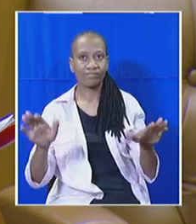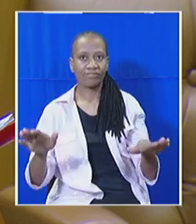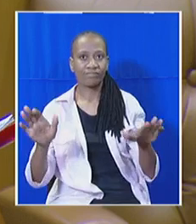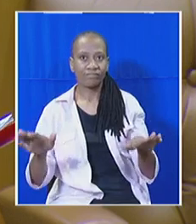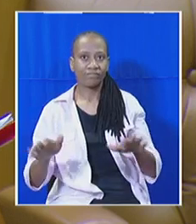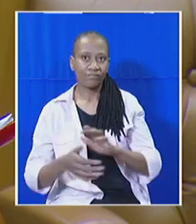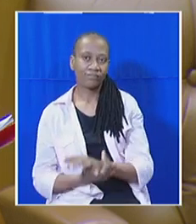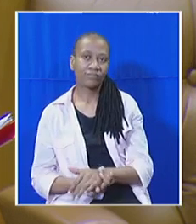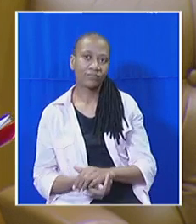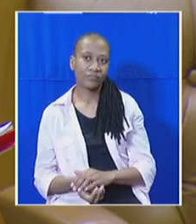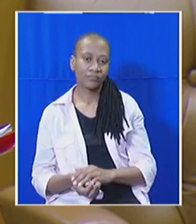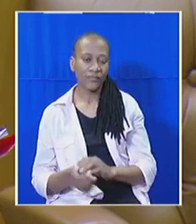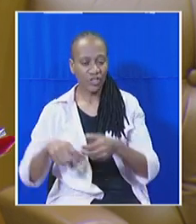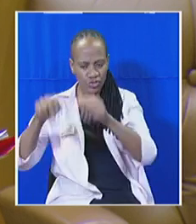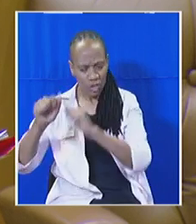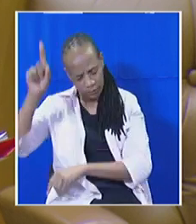members. House Chair, order.